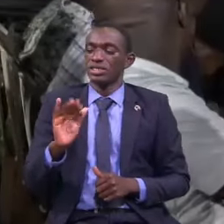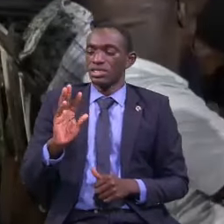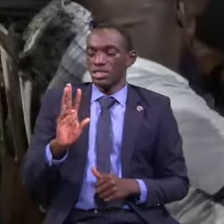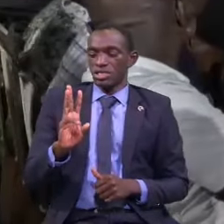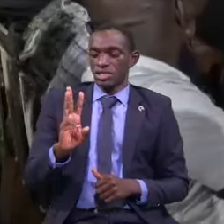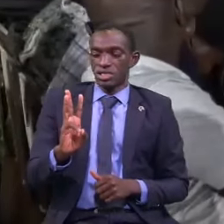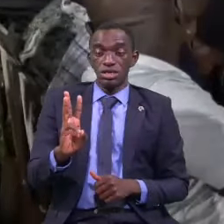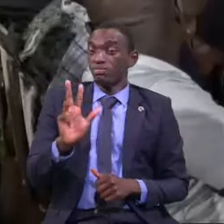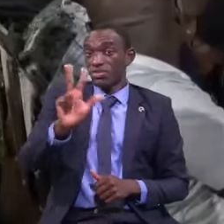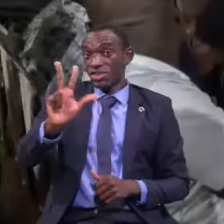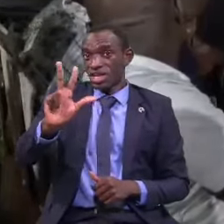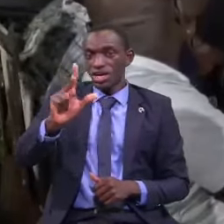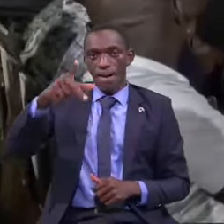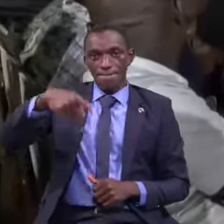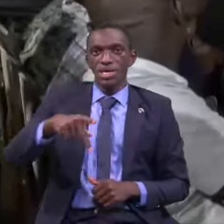our various churches,